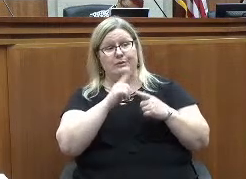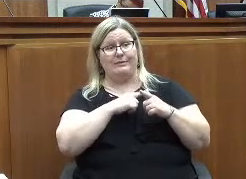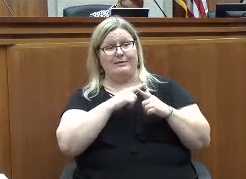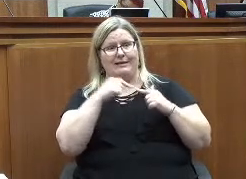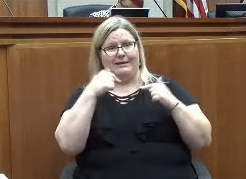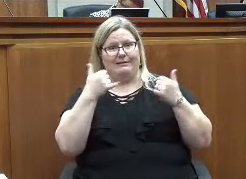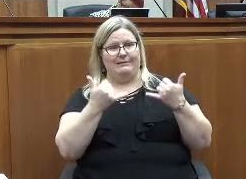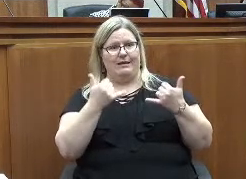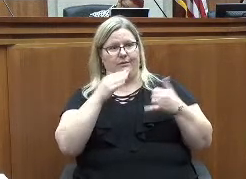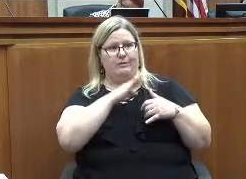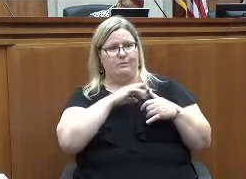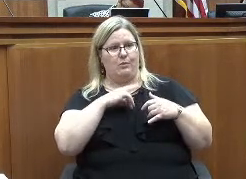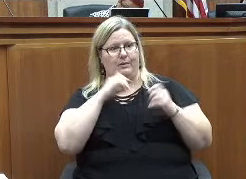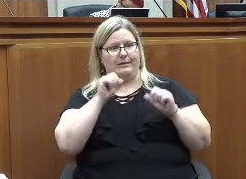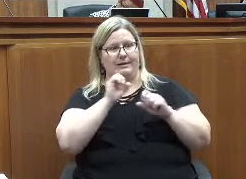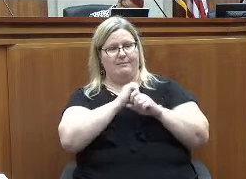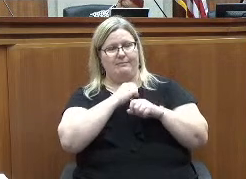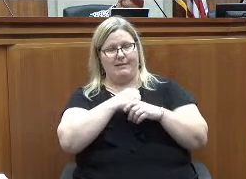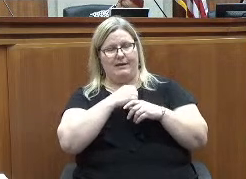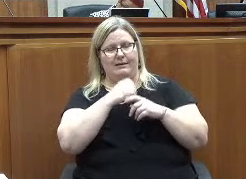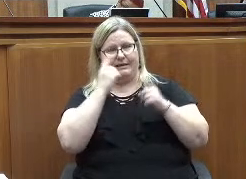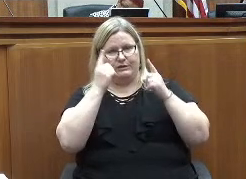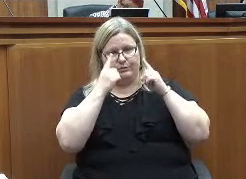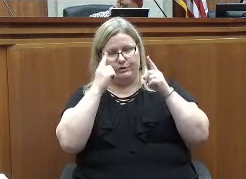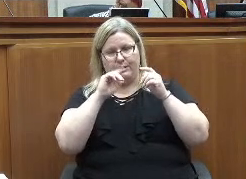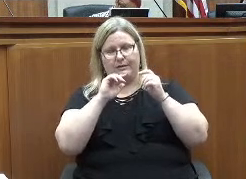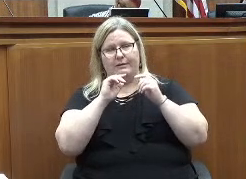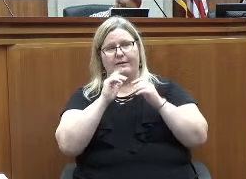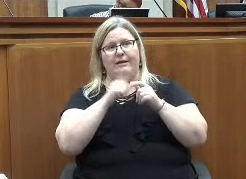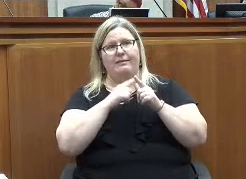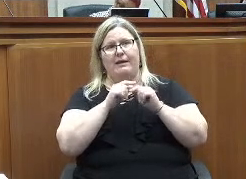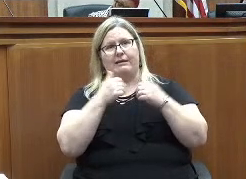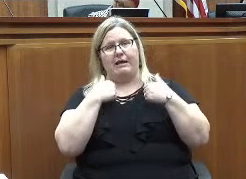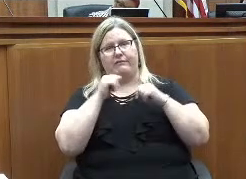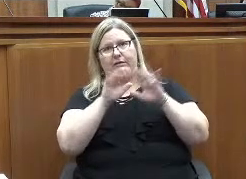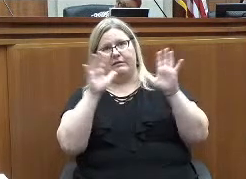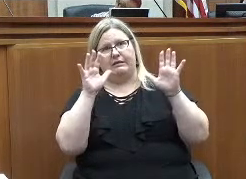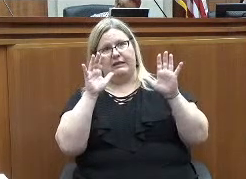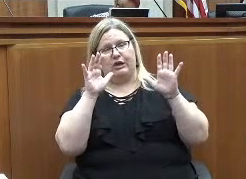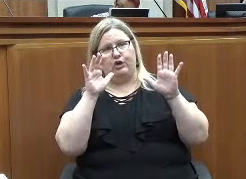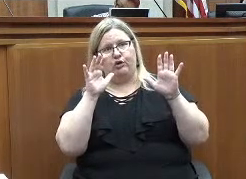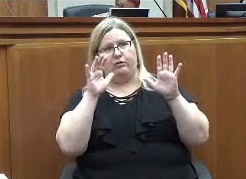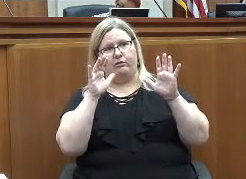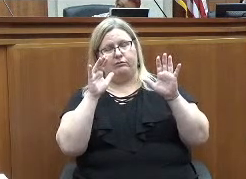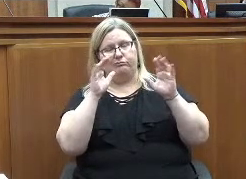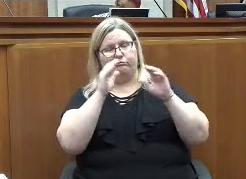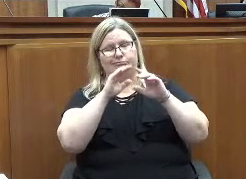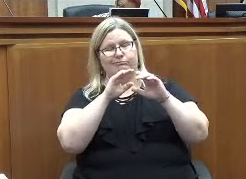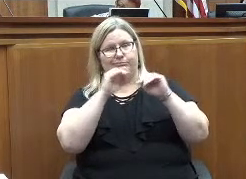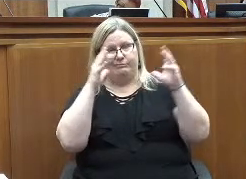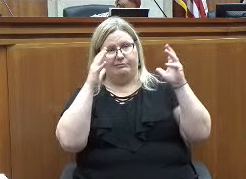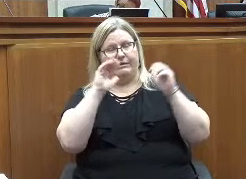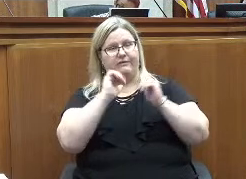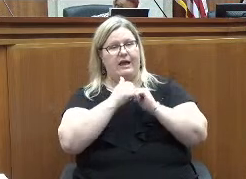considerations in light of a complete picture of how students with disabilities are being treated.